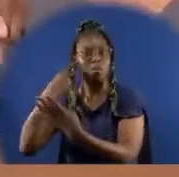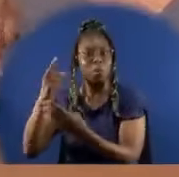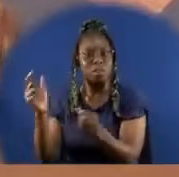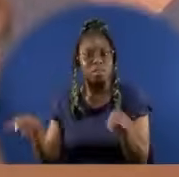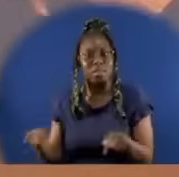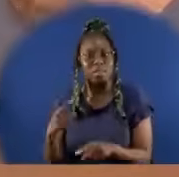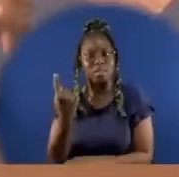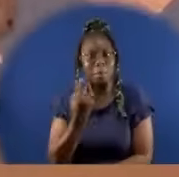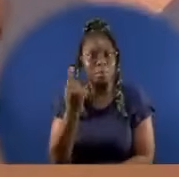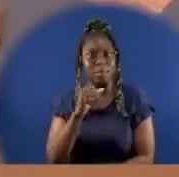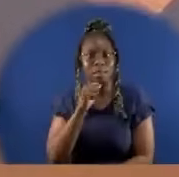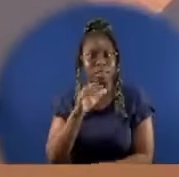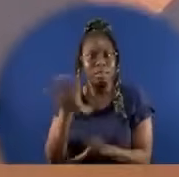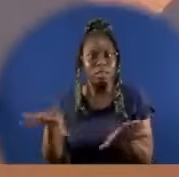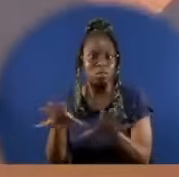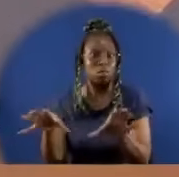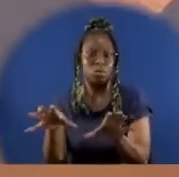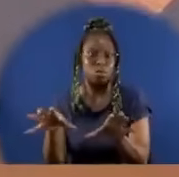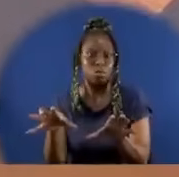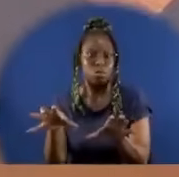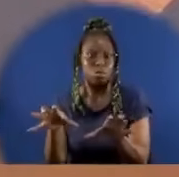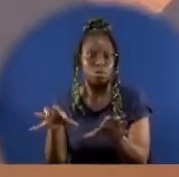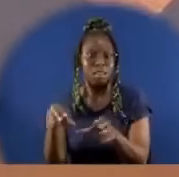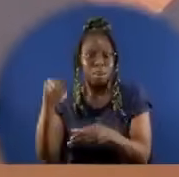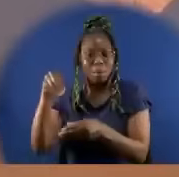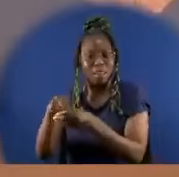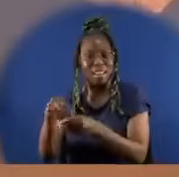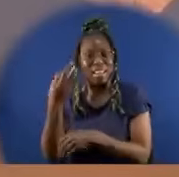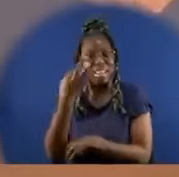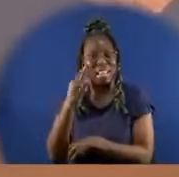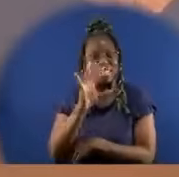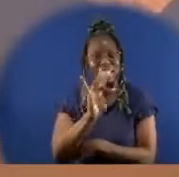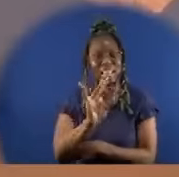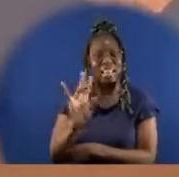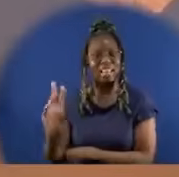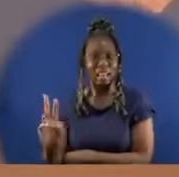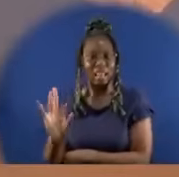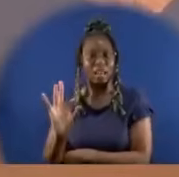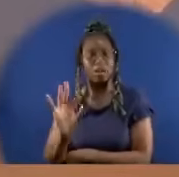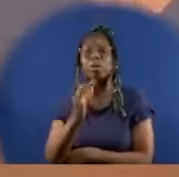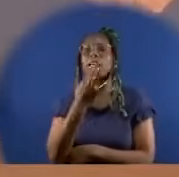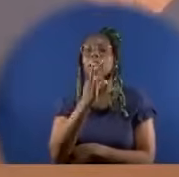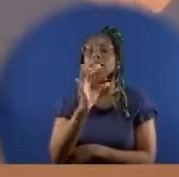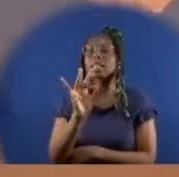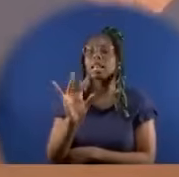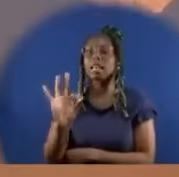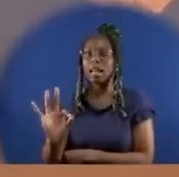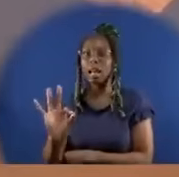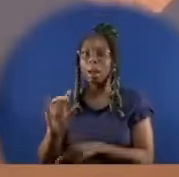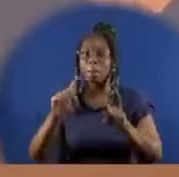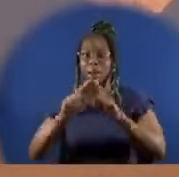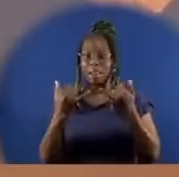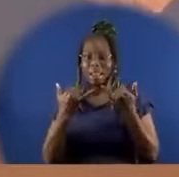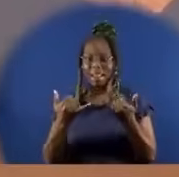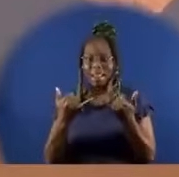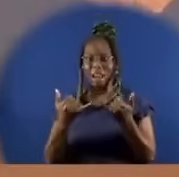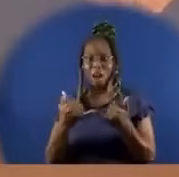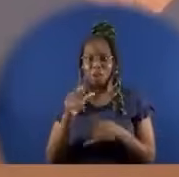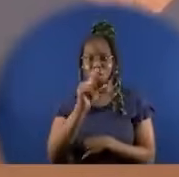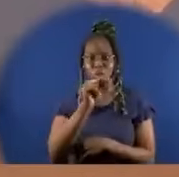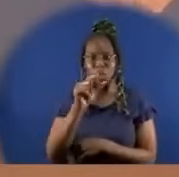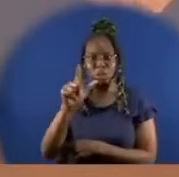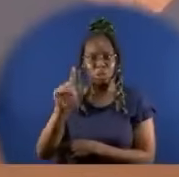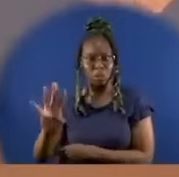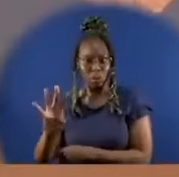that courtroom, in that courthouse. And this year, 2024, Donald J. Trump was convicted in the same spot.